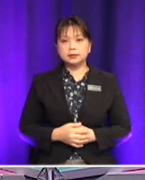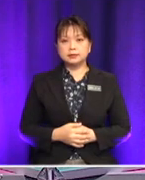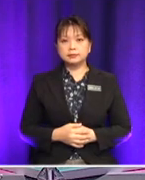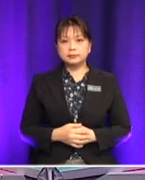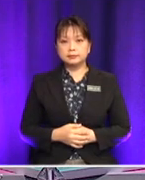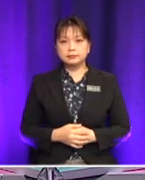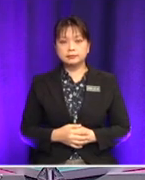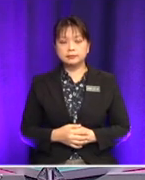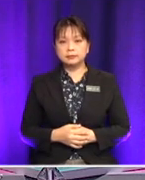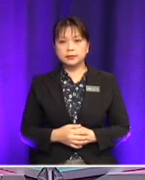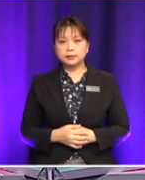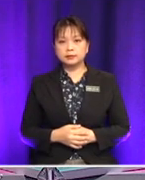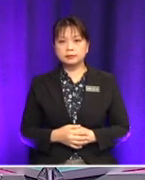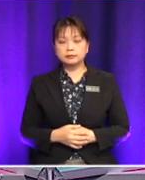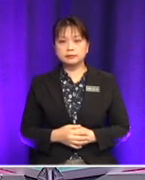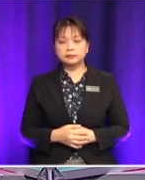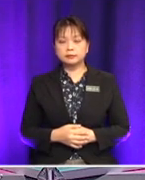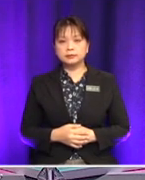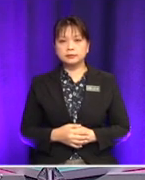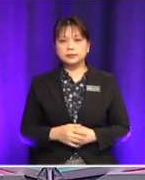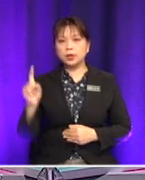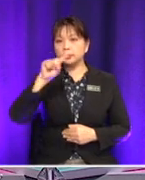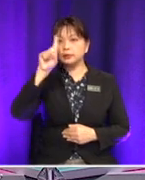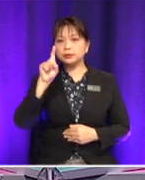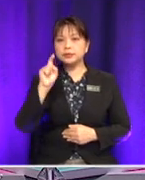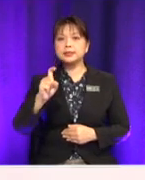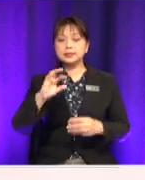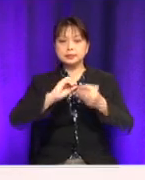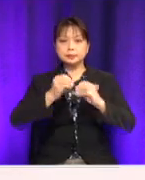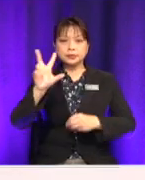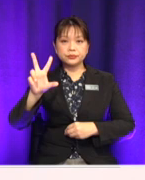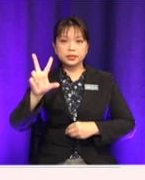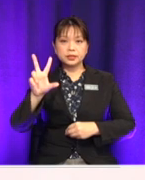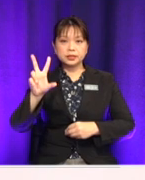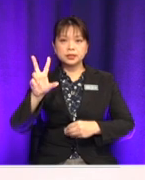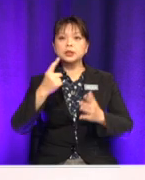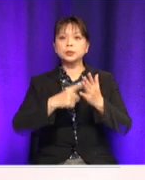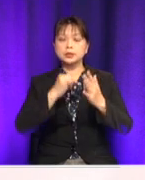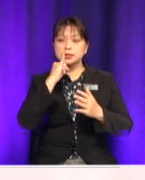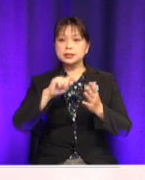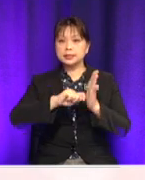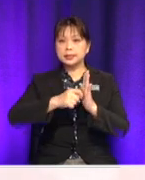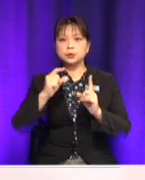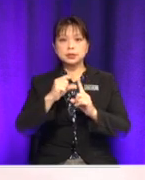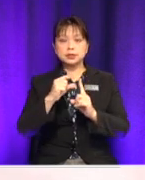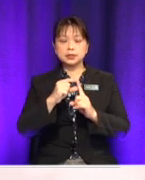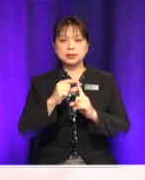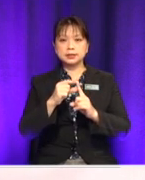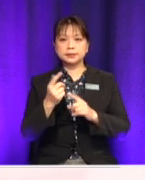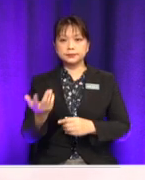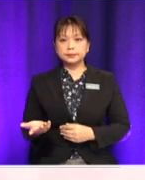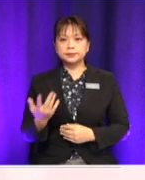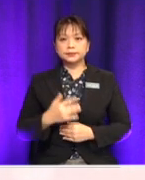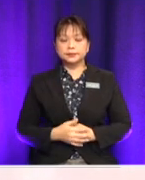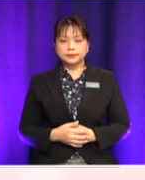me the keywords for question number three? Anyone in the house? Can I give a try, madam? Okay,